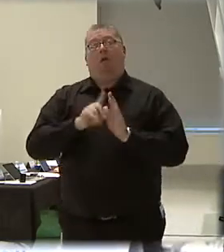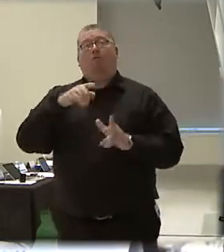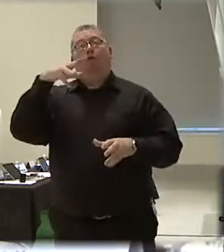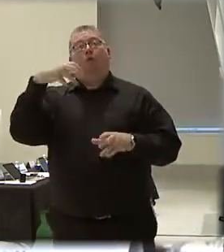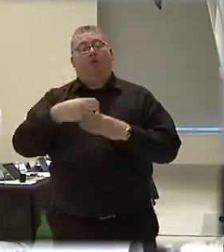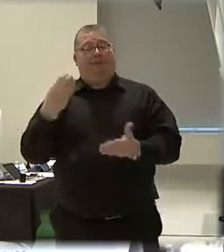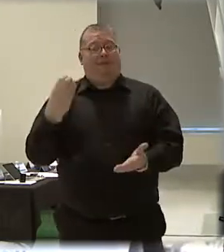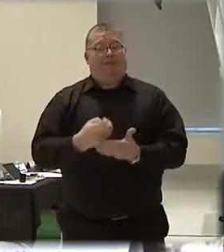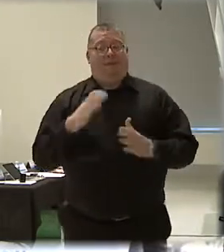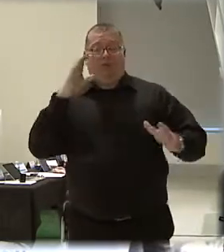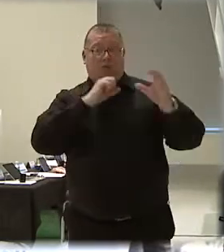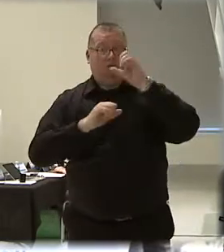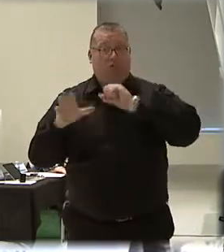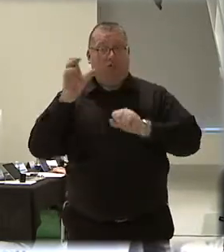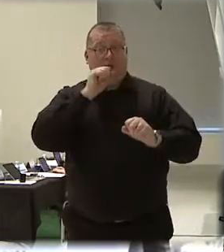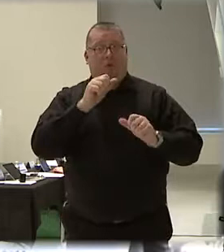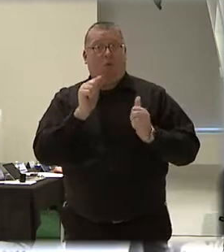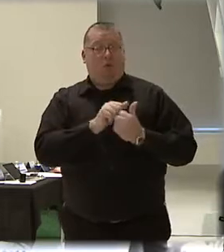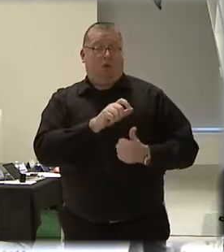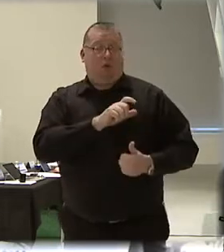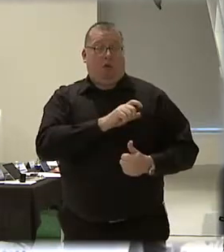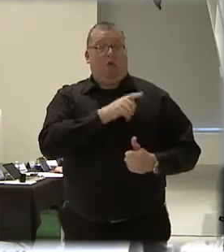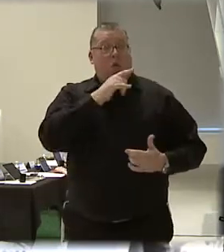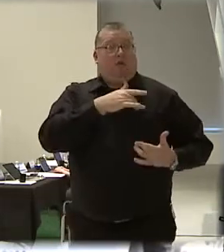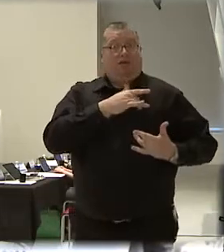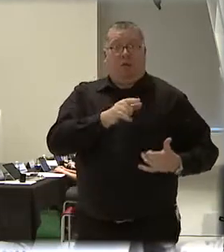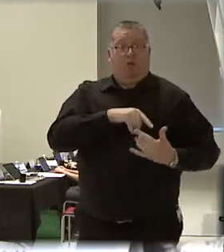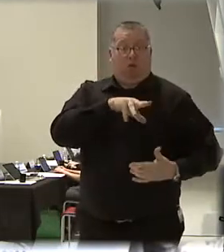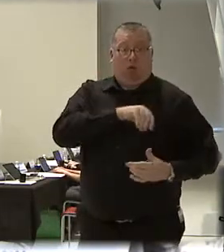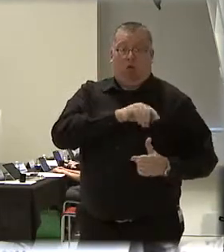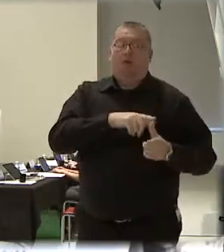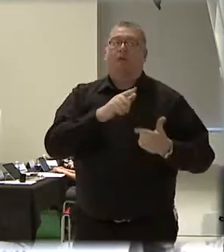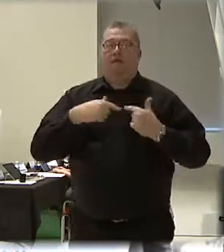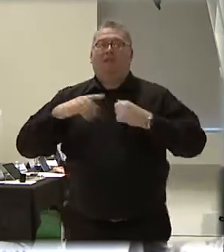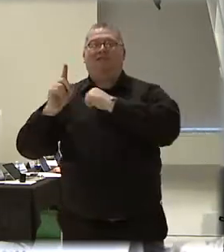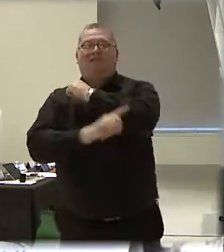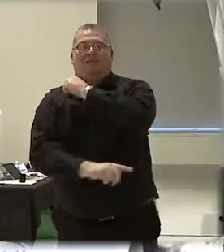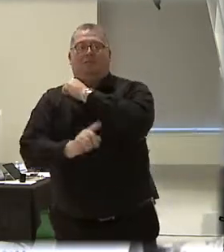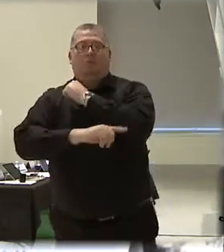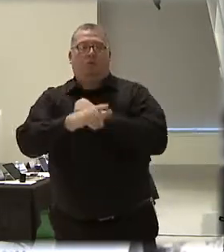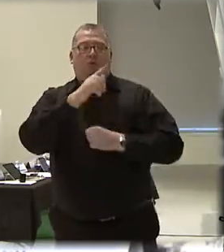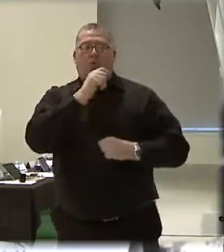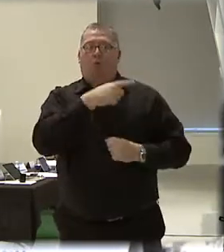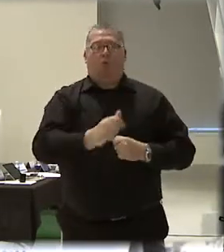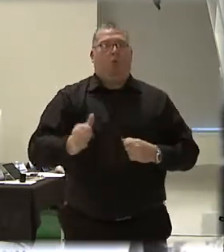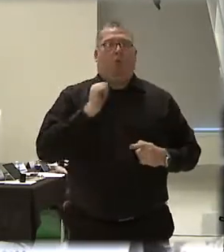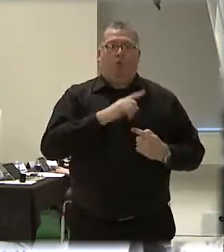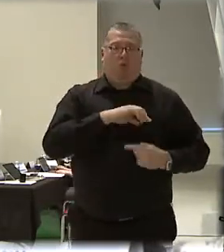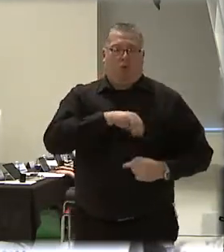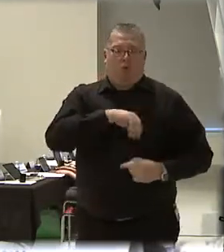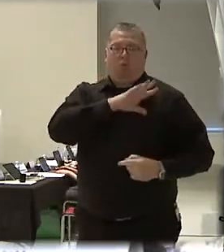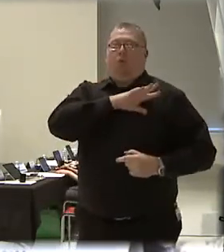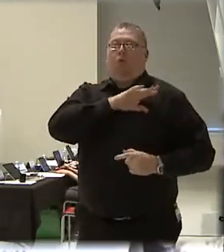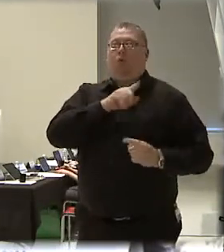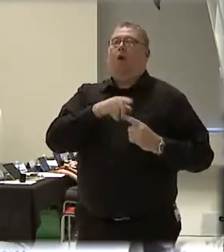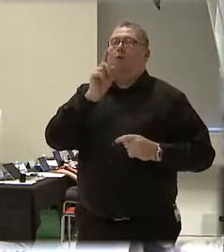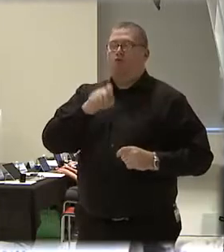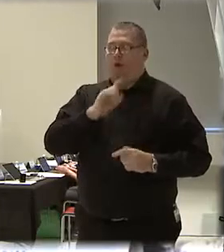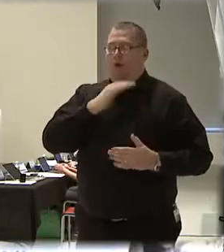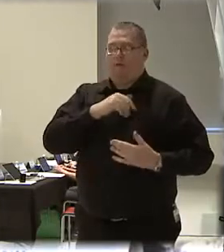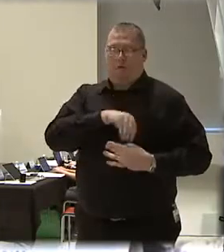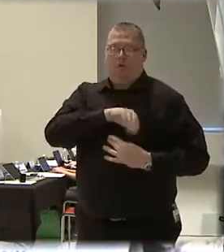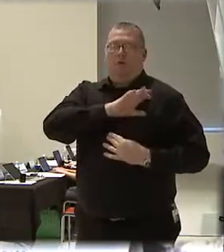evidentiary presumptions against officers in disciplinary hearings or other cases who fail to activate the camera when they're required to do